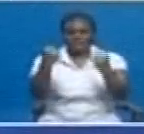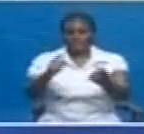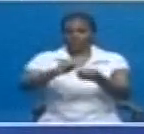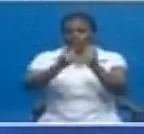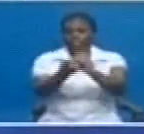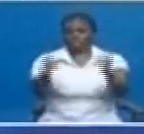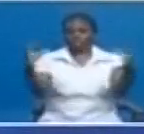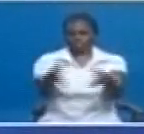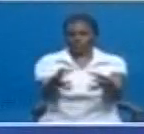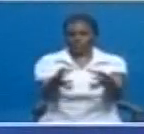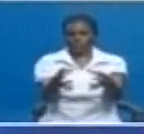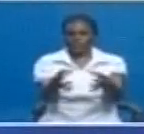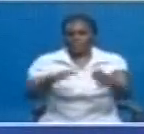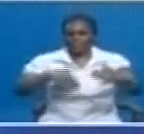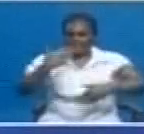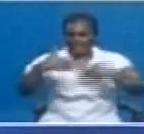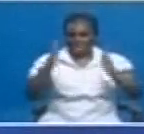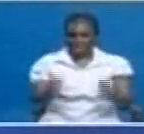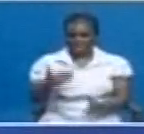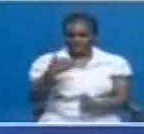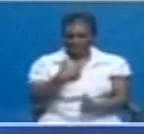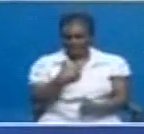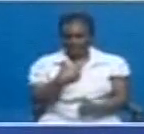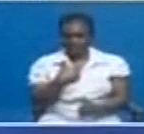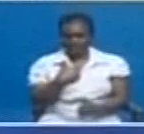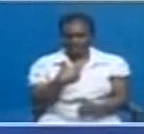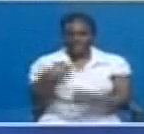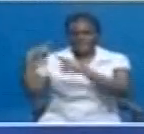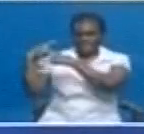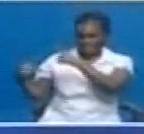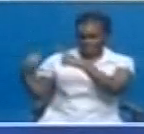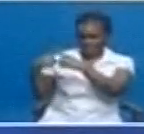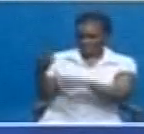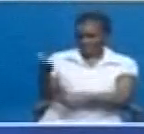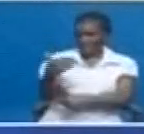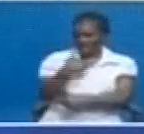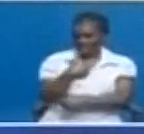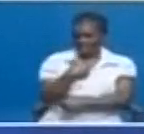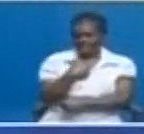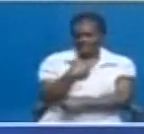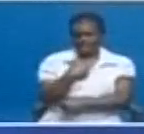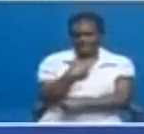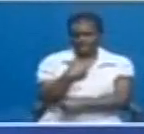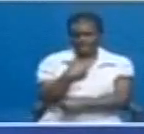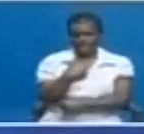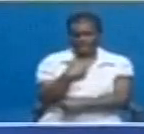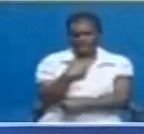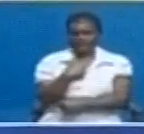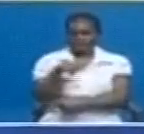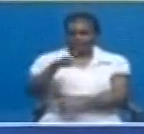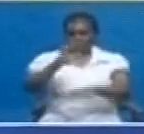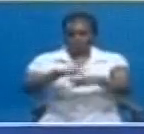a team. And the players we have, with the experience that they have in sevens, they're doing us much